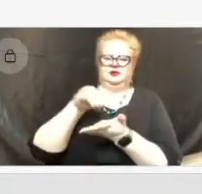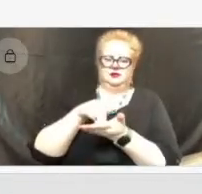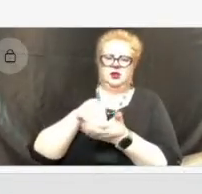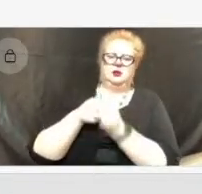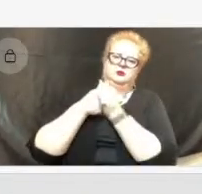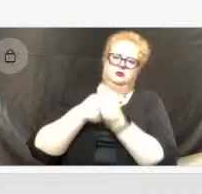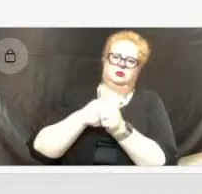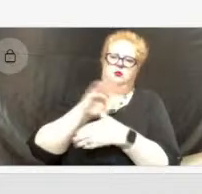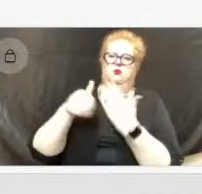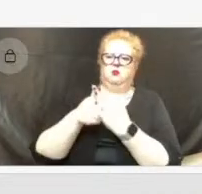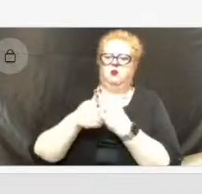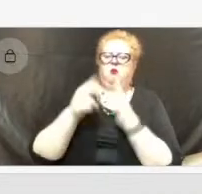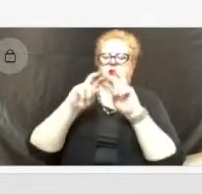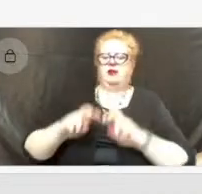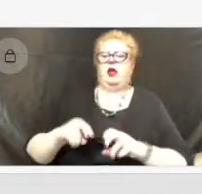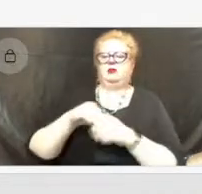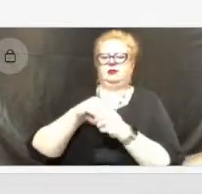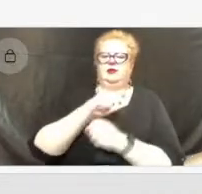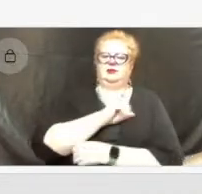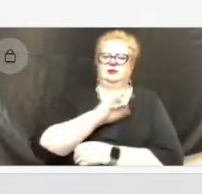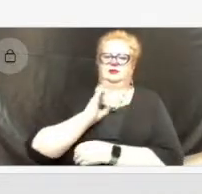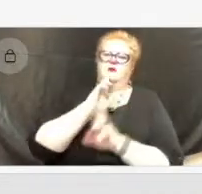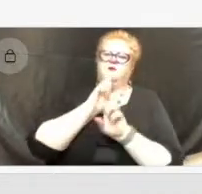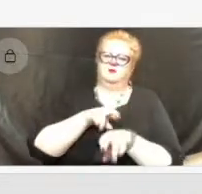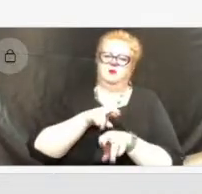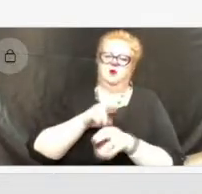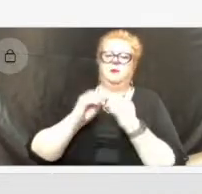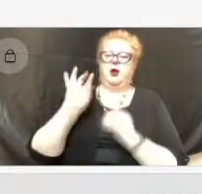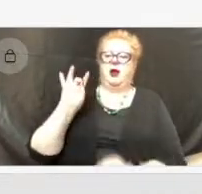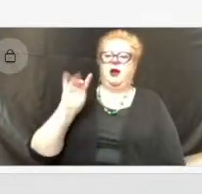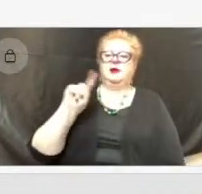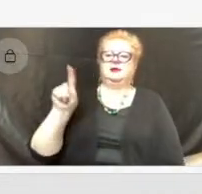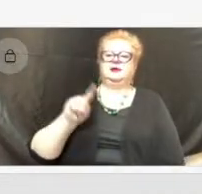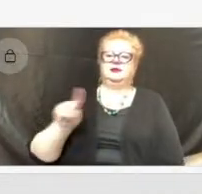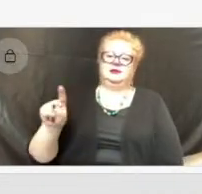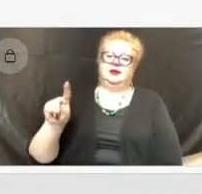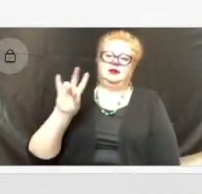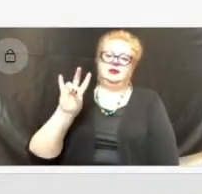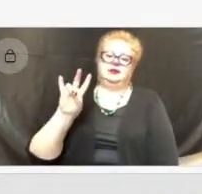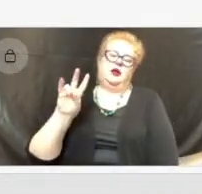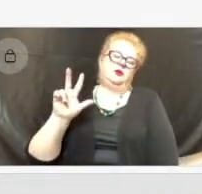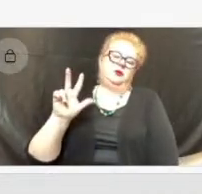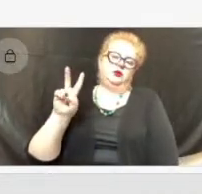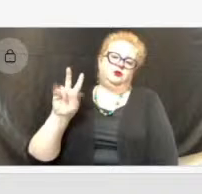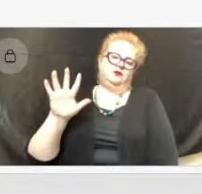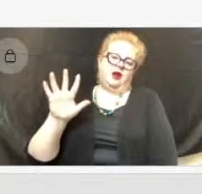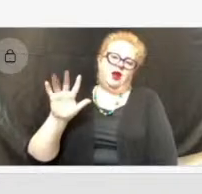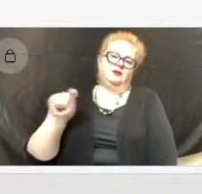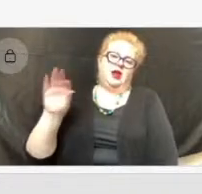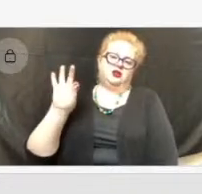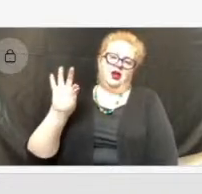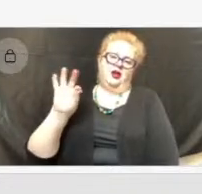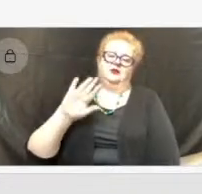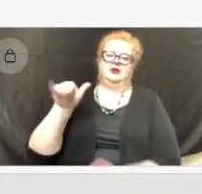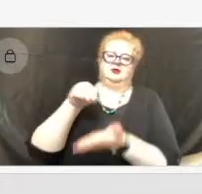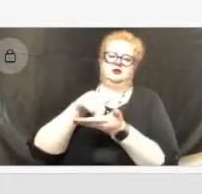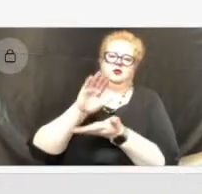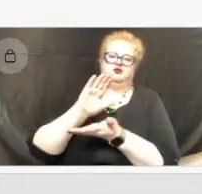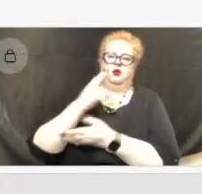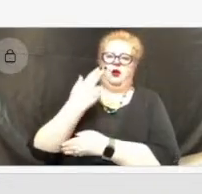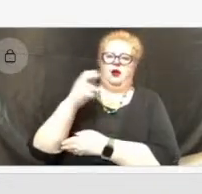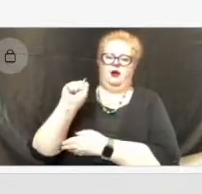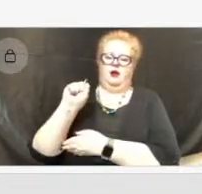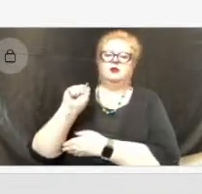agenda staff report. Item 8, Z 7253-F, Central High School, revised conditional